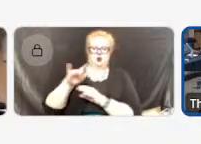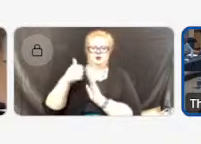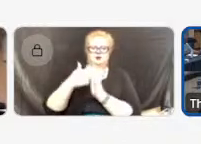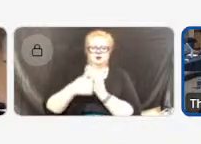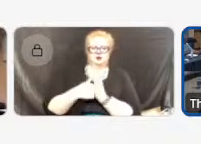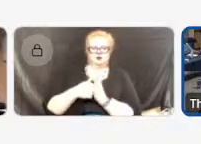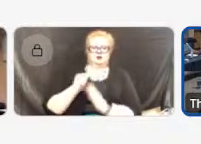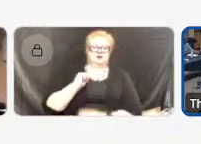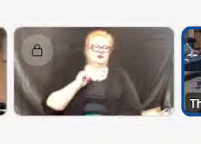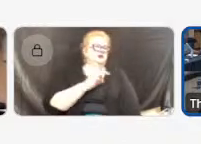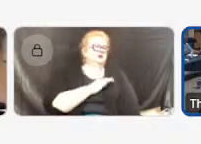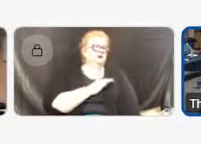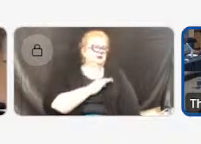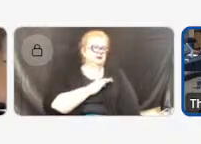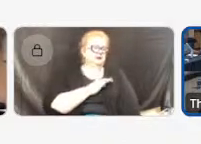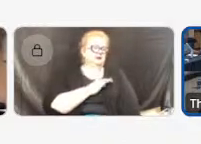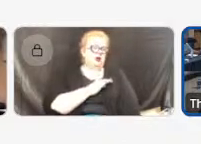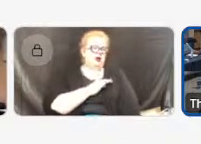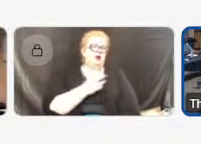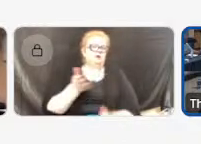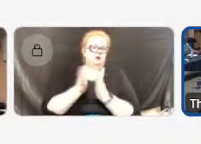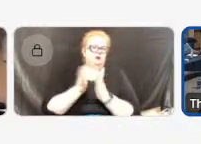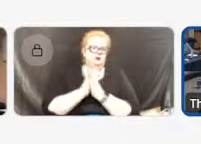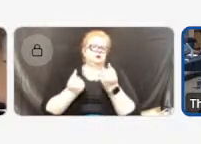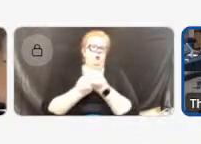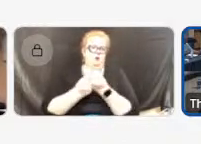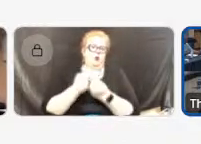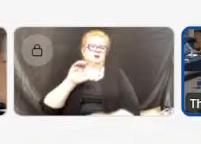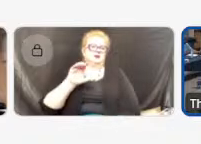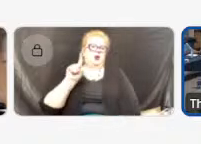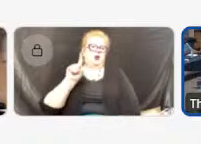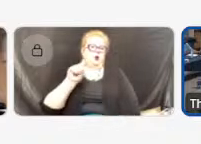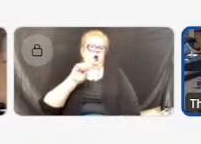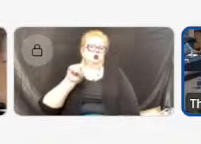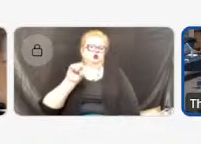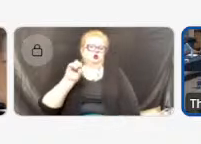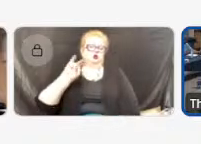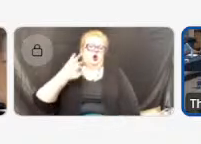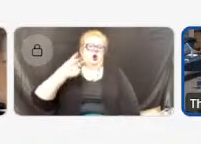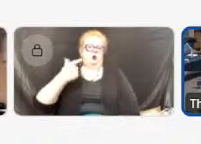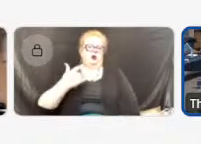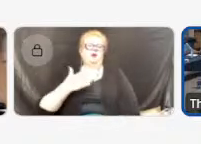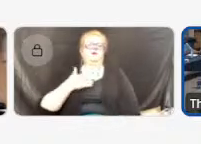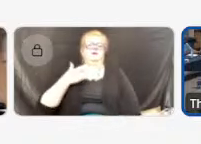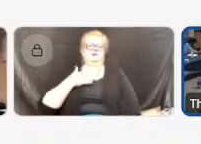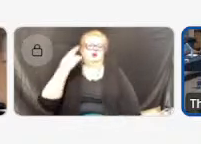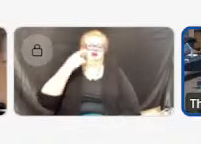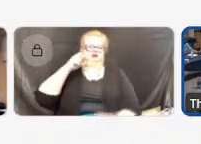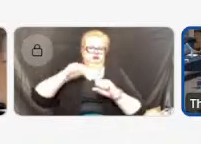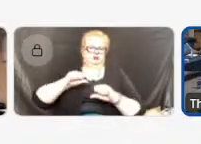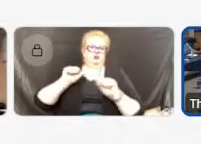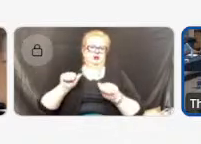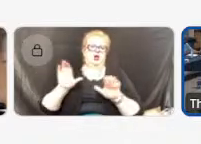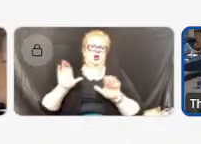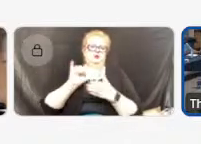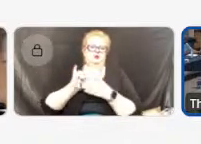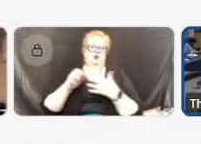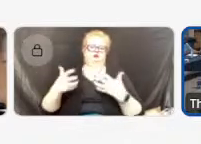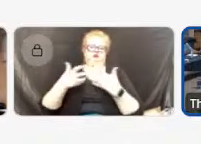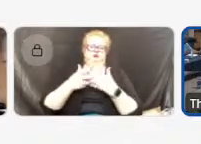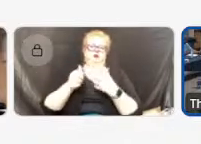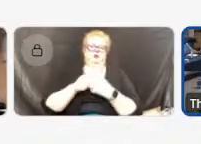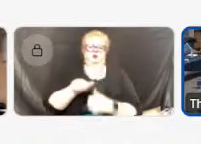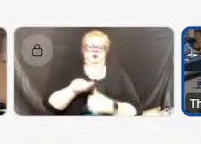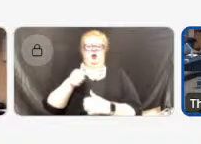is supportive of the requested C1 zoning. Staff views the request as reasonable. The proposed C1 zoning will be consistent with other commercial